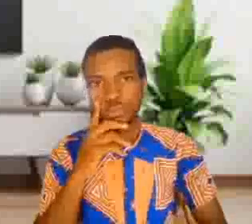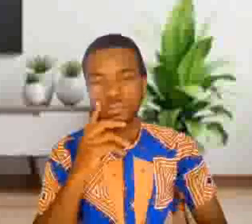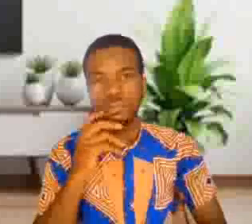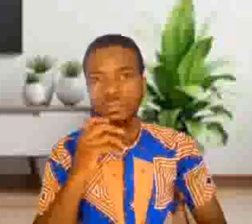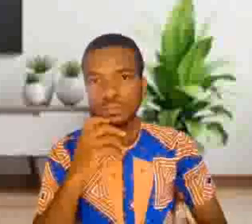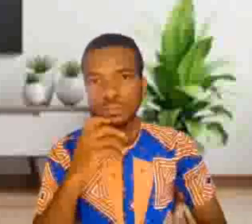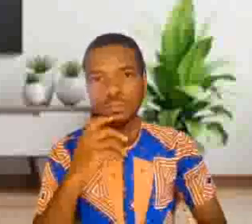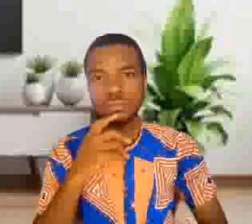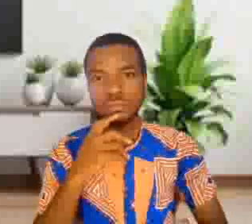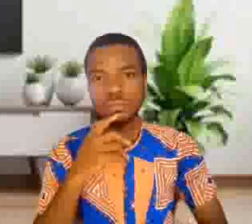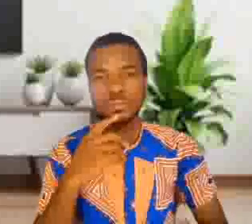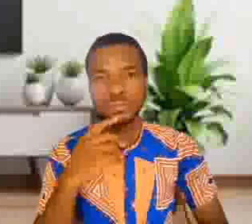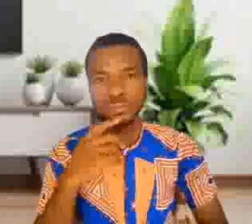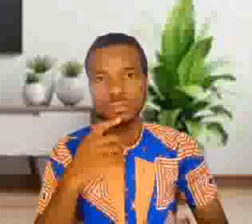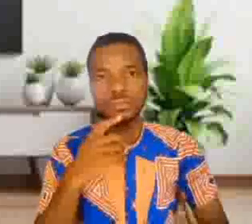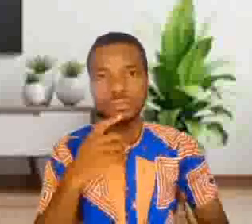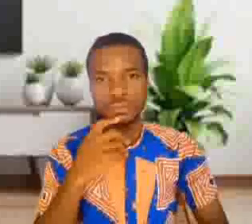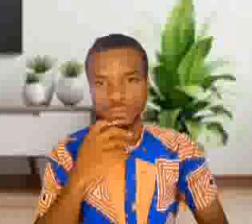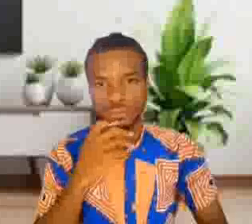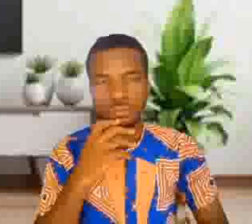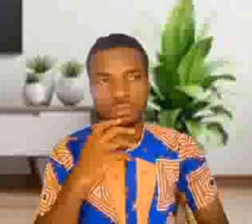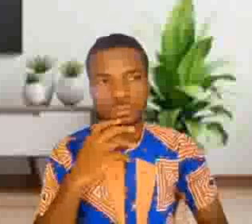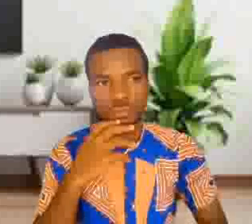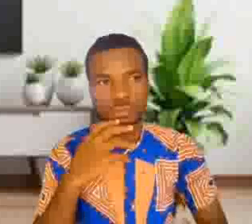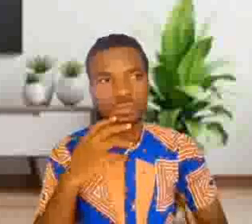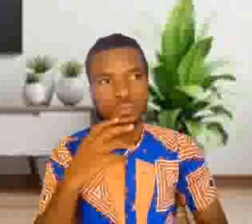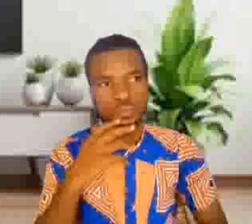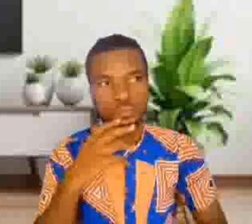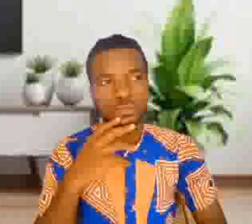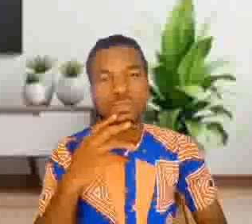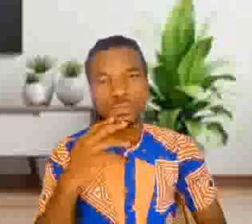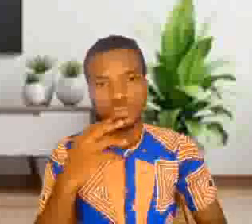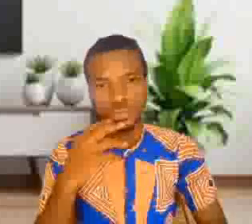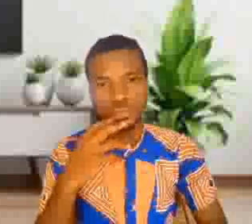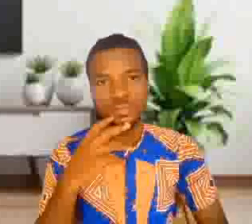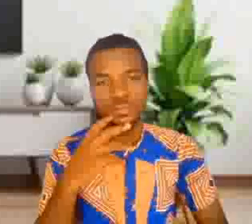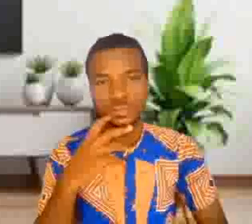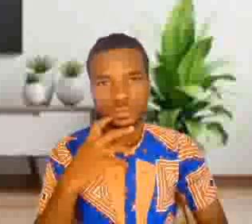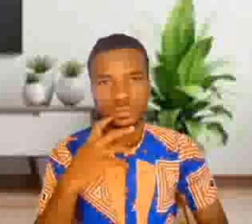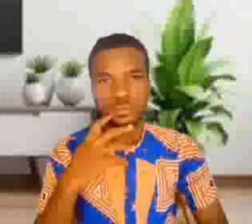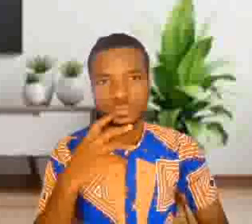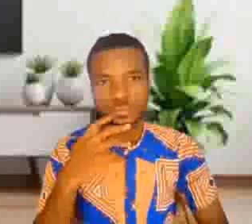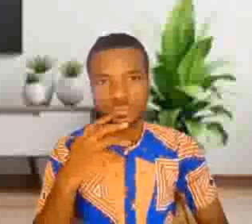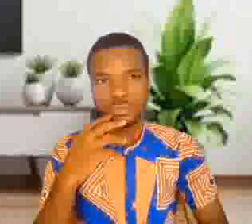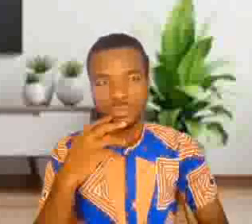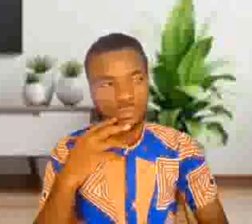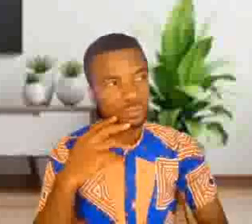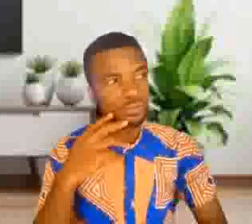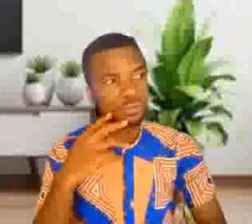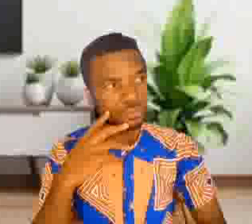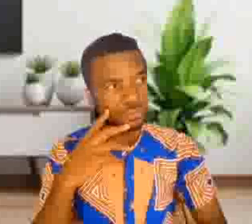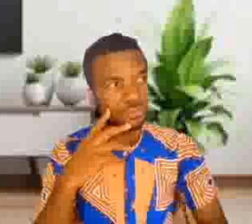we bring God's government to the face of the earth. Be fruitful,